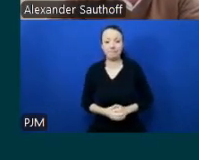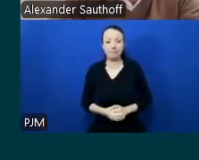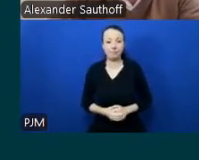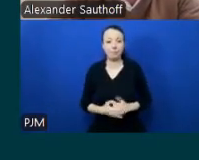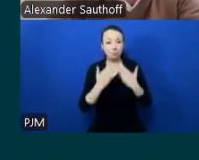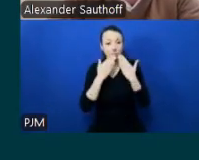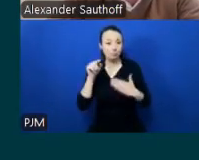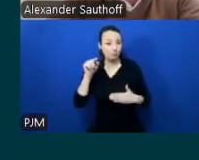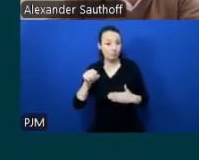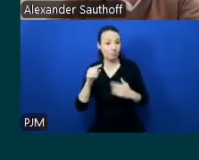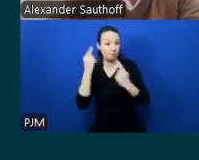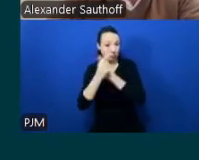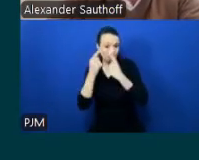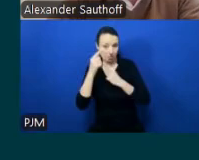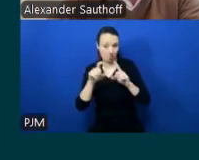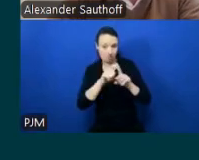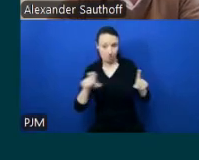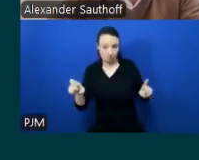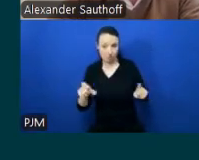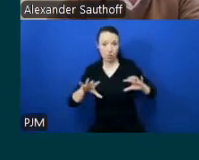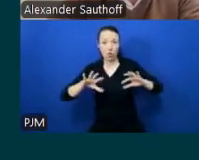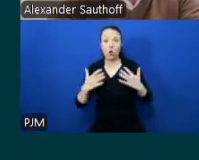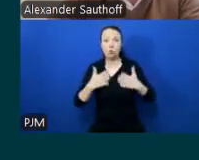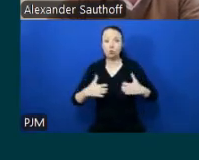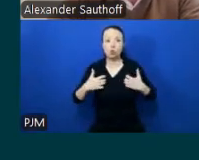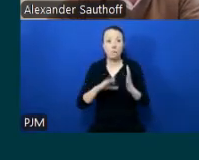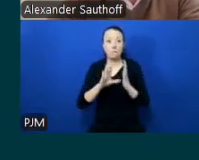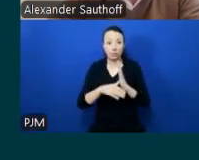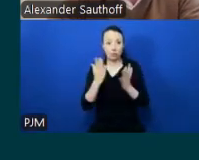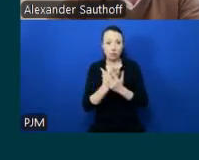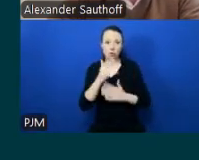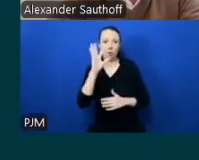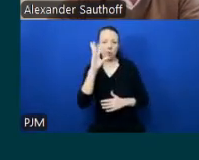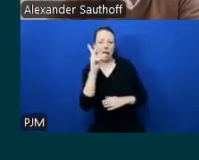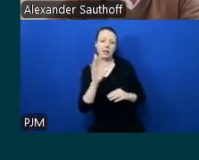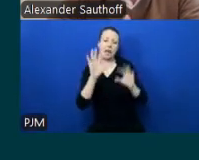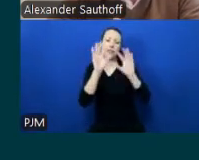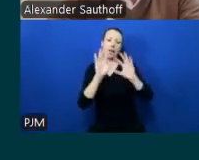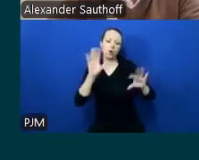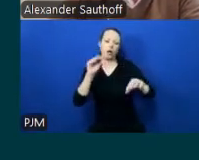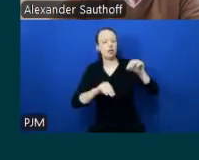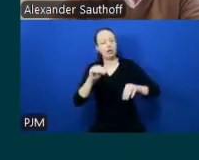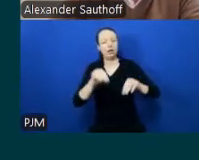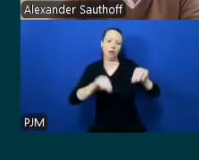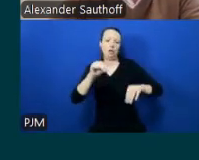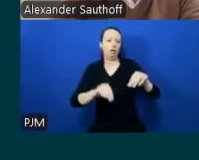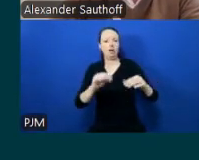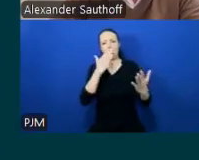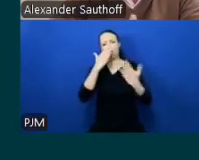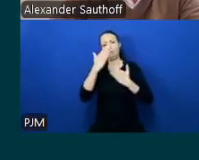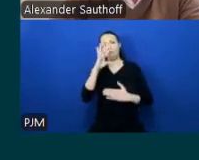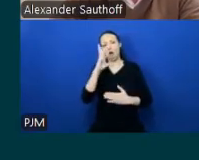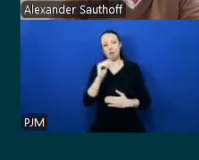not just decorative, it is functional infrastructure. And that is the lens